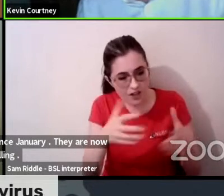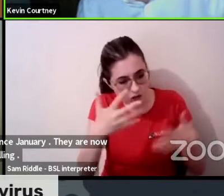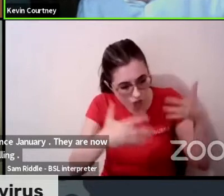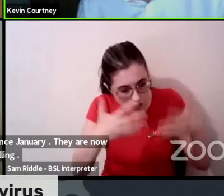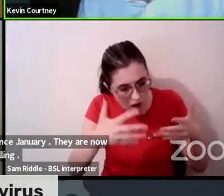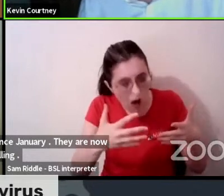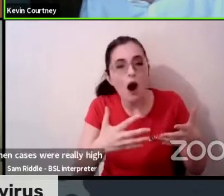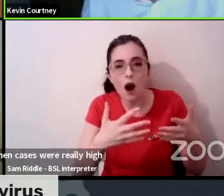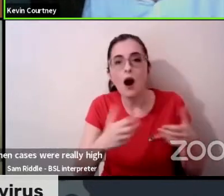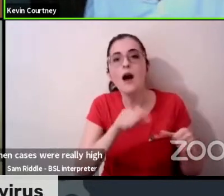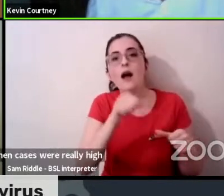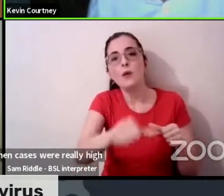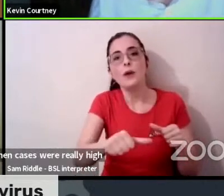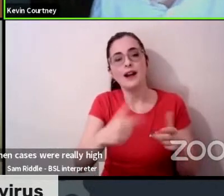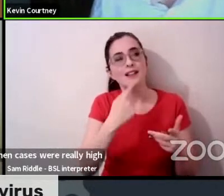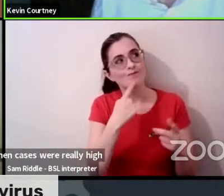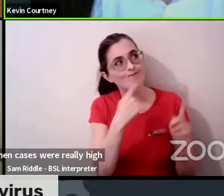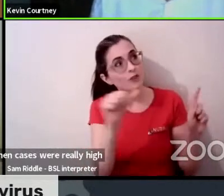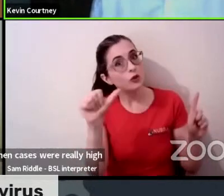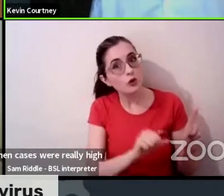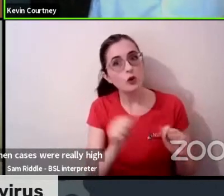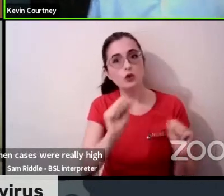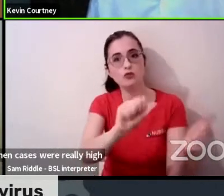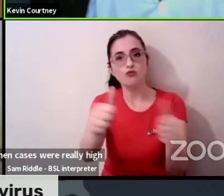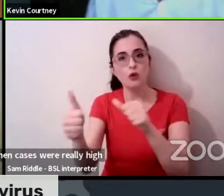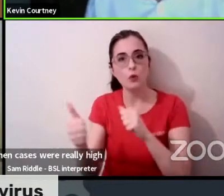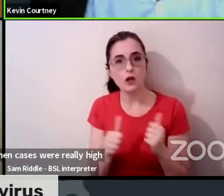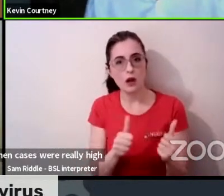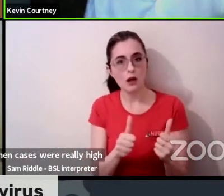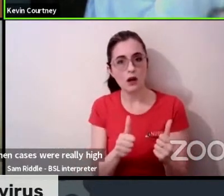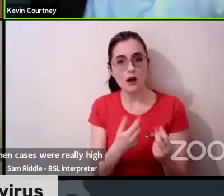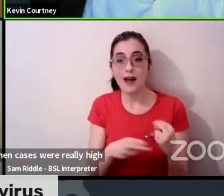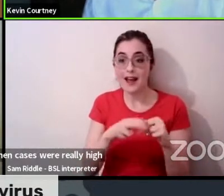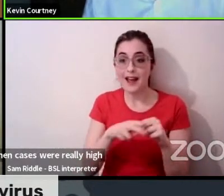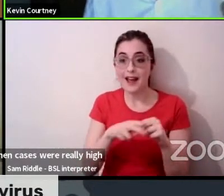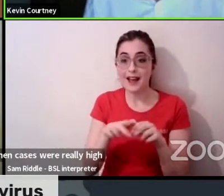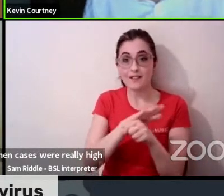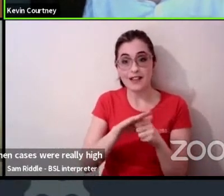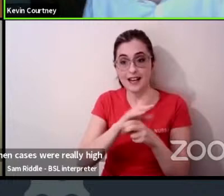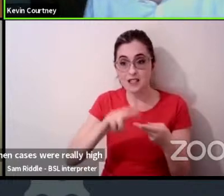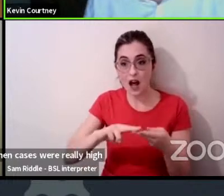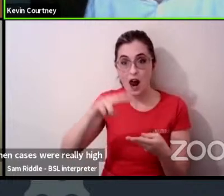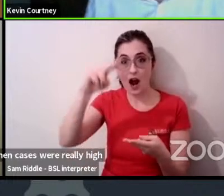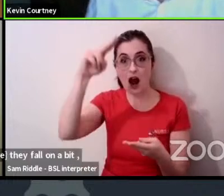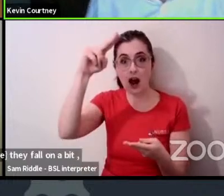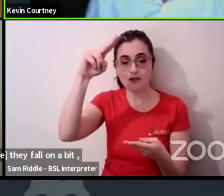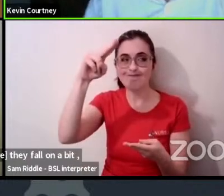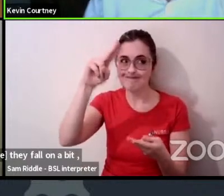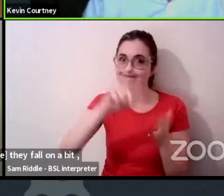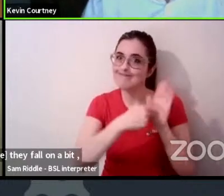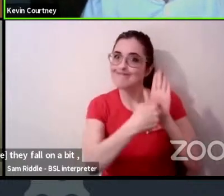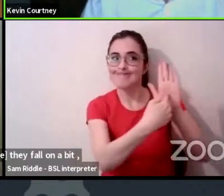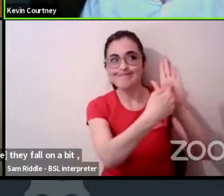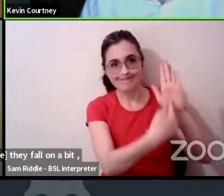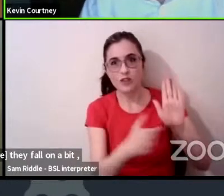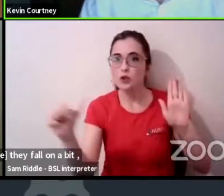If cases rise in this circumstance, then that makes the case for rotas so much stronger.